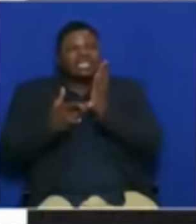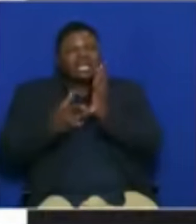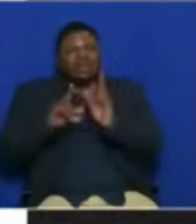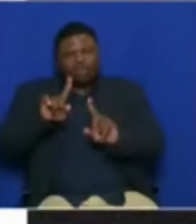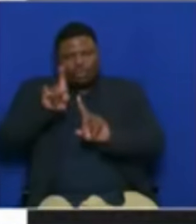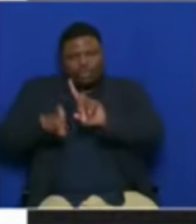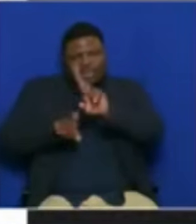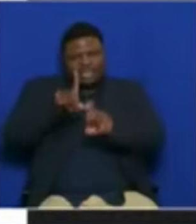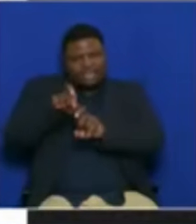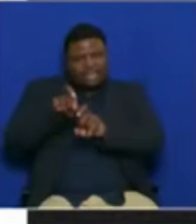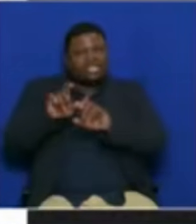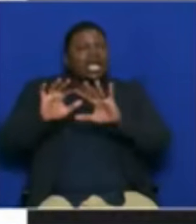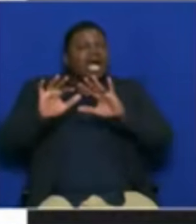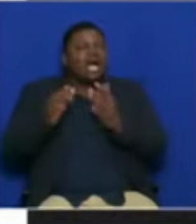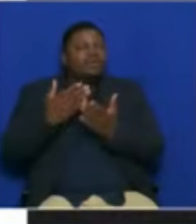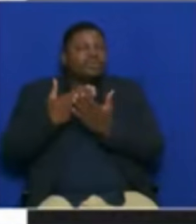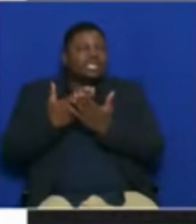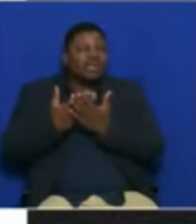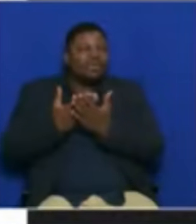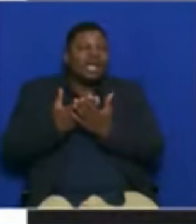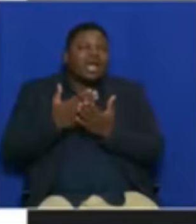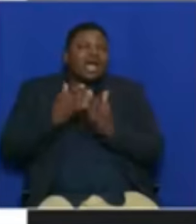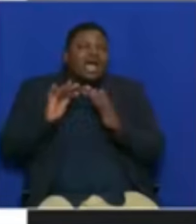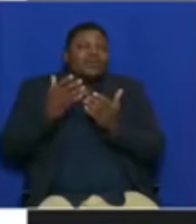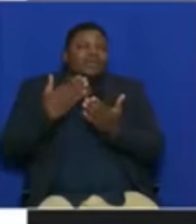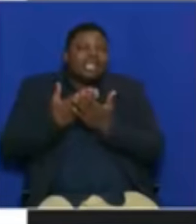Unless you have certain expertise I'm not aware of.